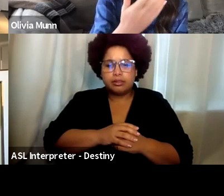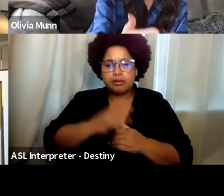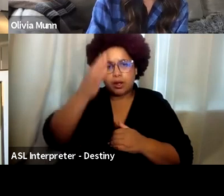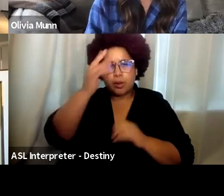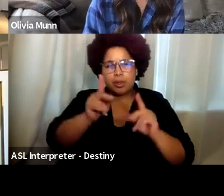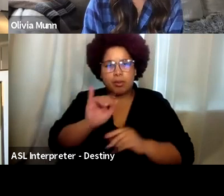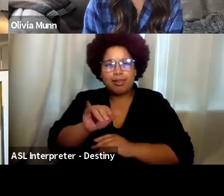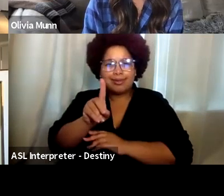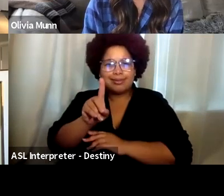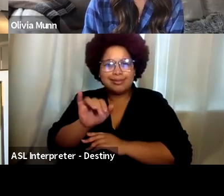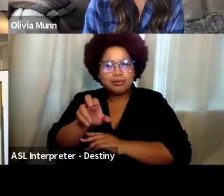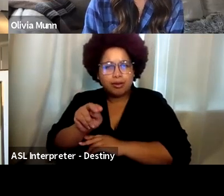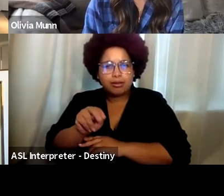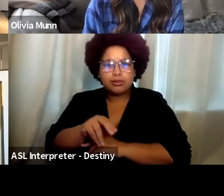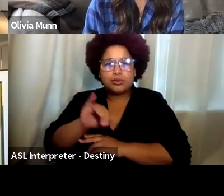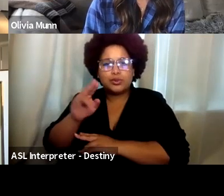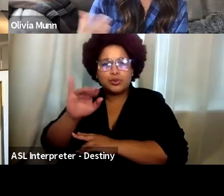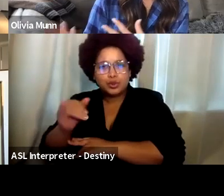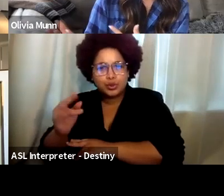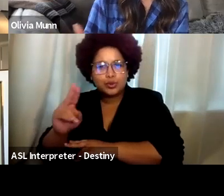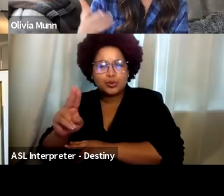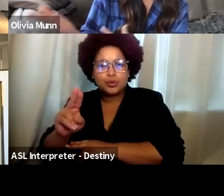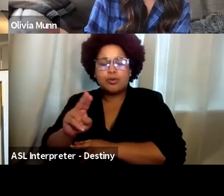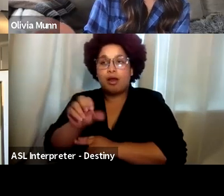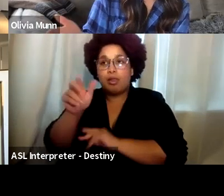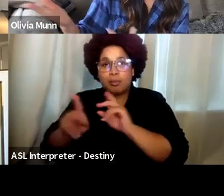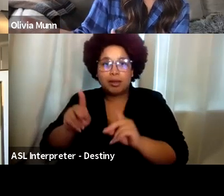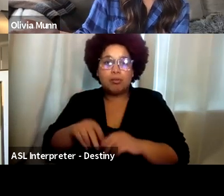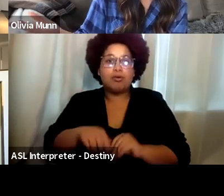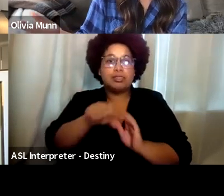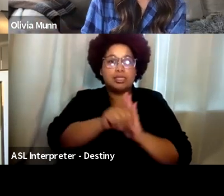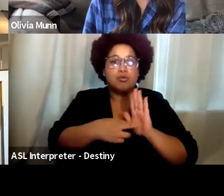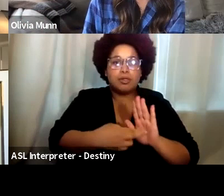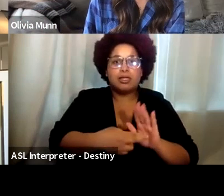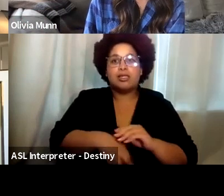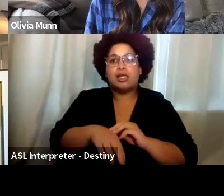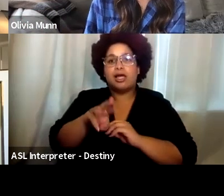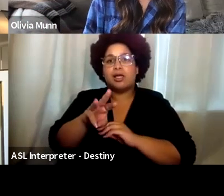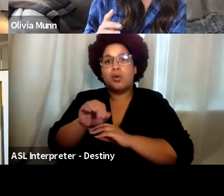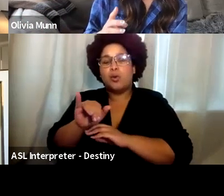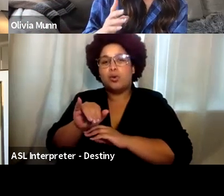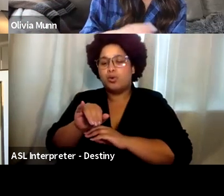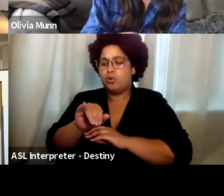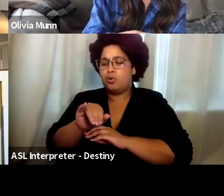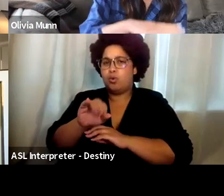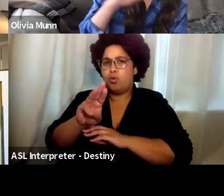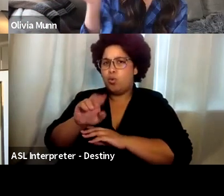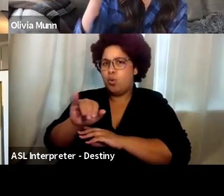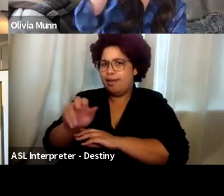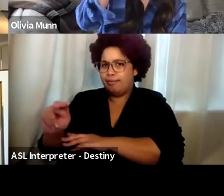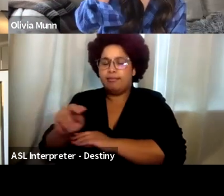like Dion and Juju and other people, and like state representatives like B. Wynn in Atlanta, who I actually became friends